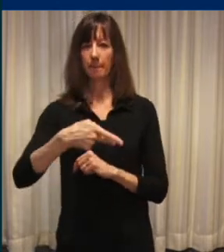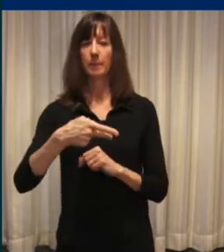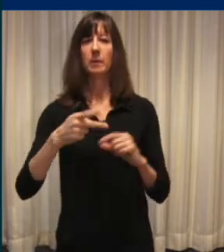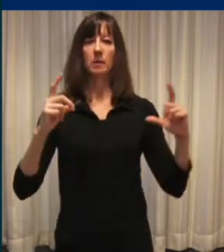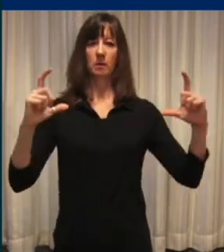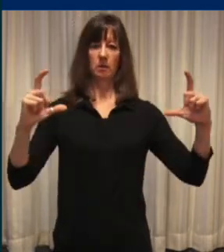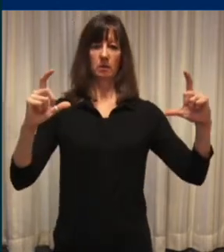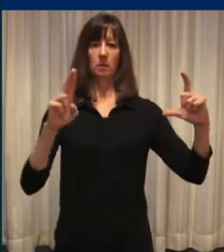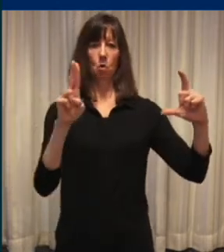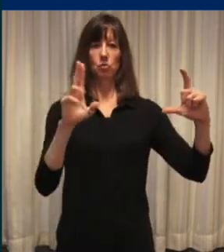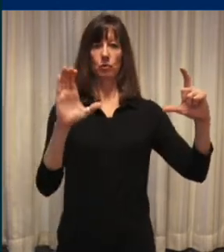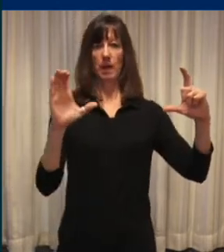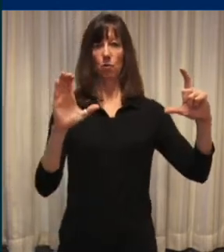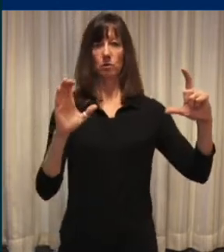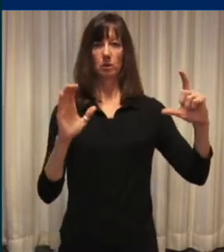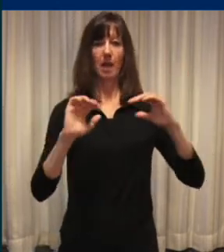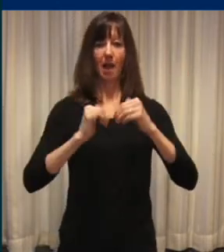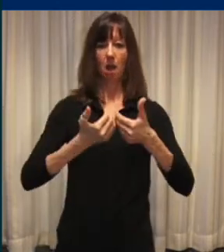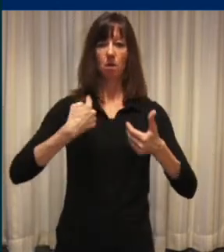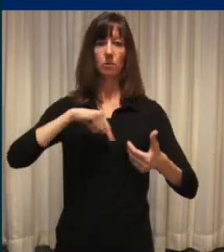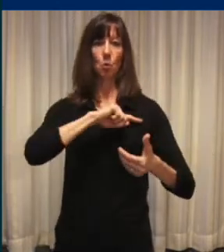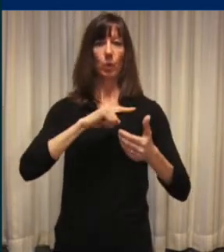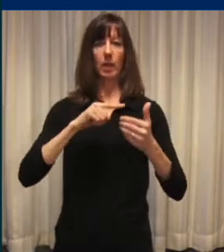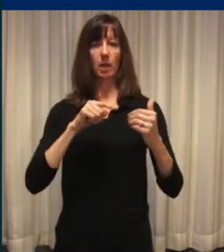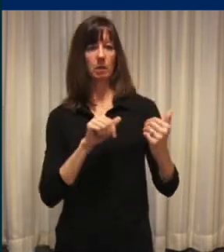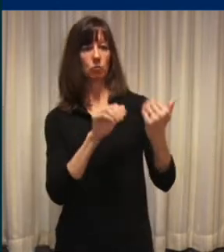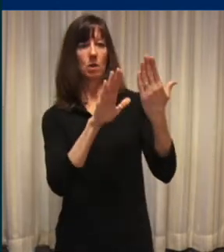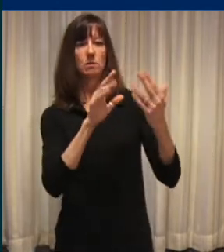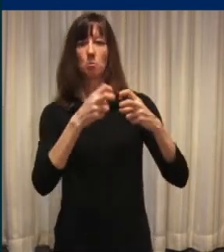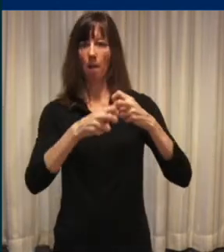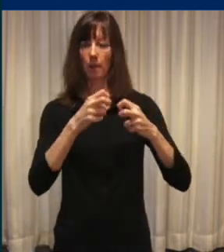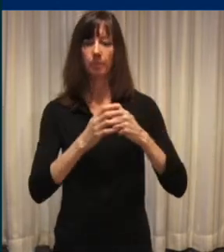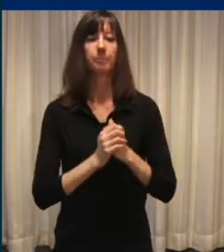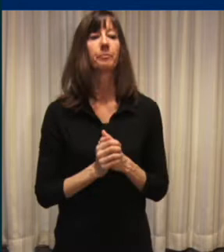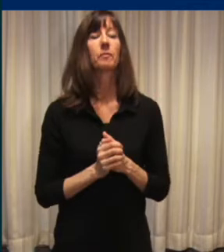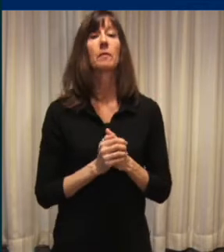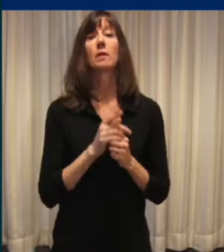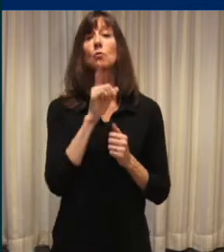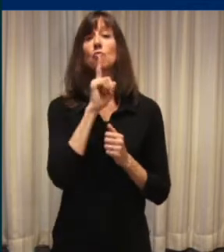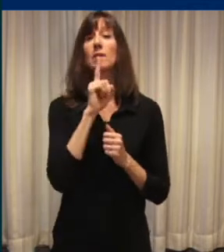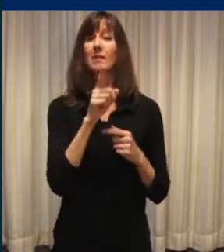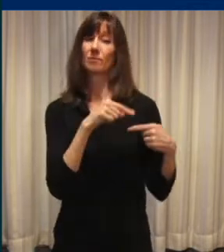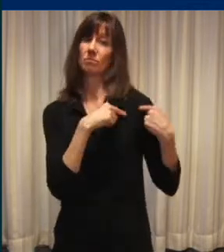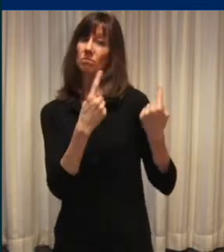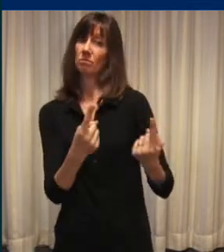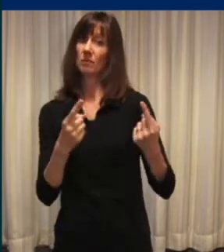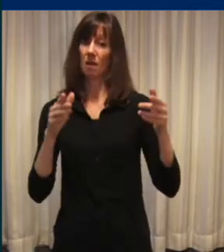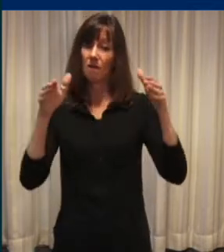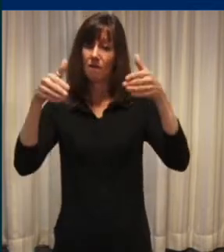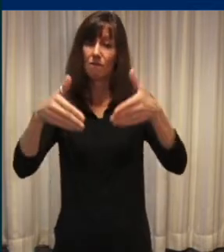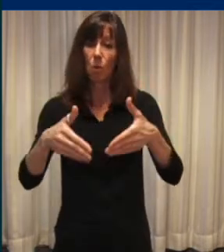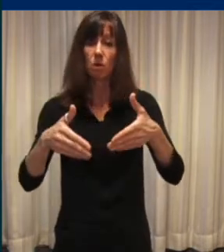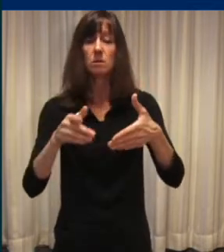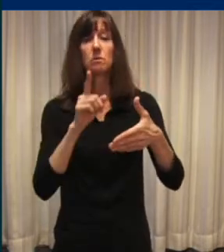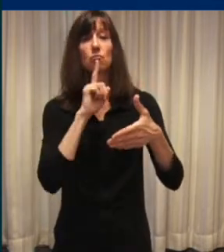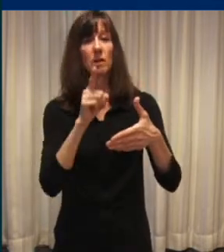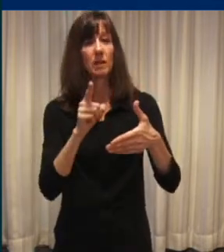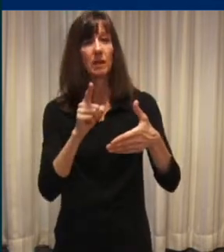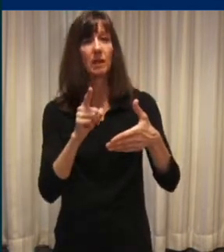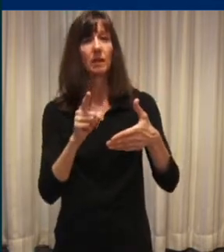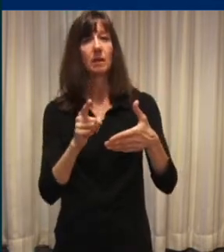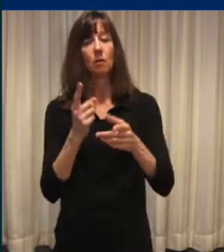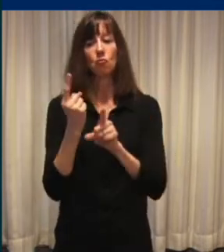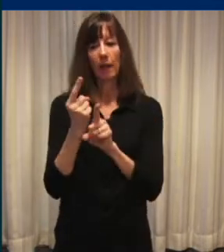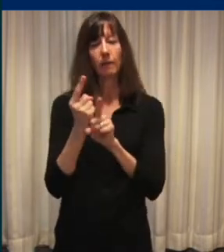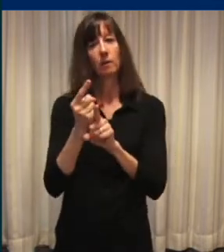to address it. So the biggest area we've been focused on is adding overall, quote unquote, regular hospital bed